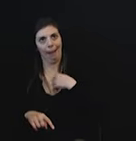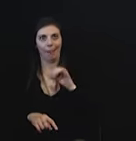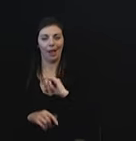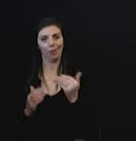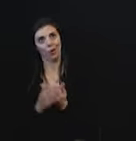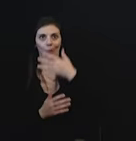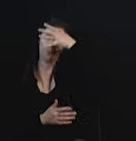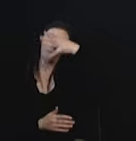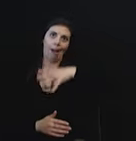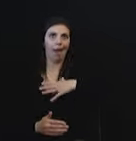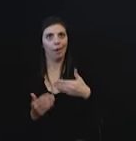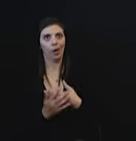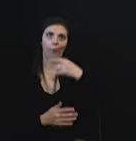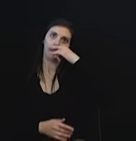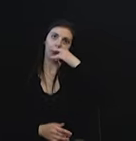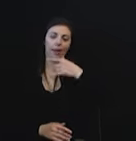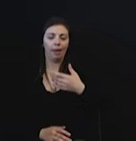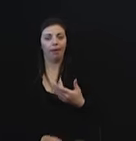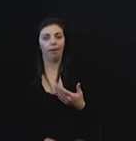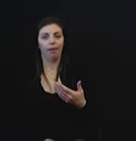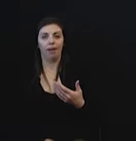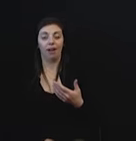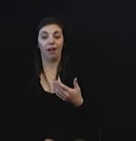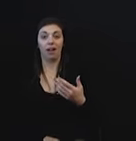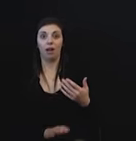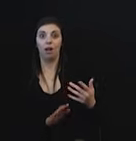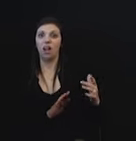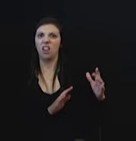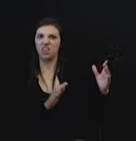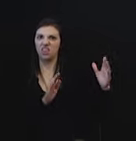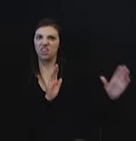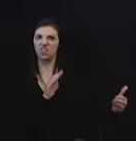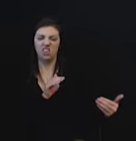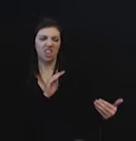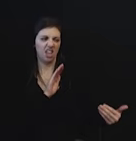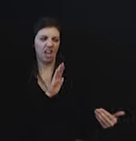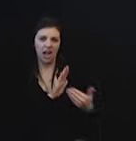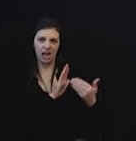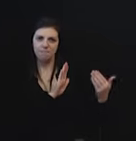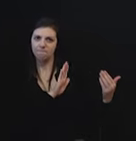guy on the block, the adversary got into that.